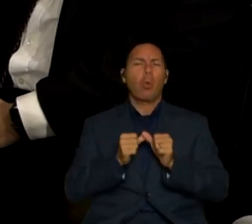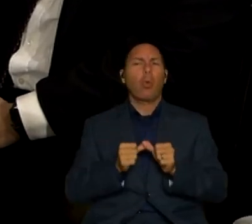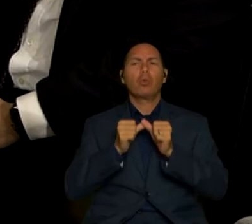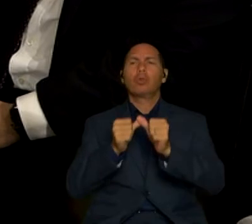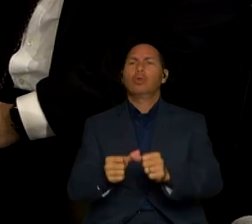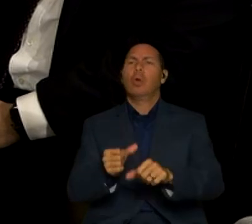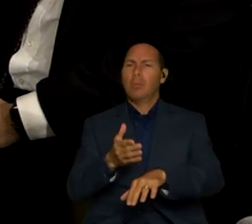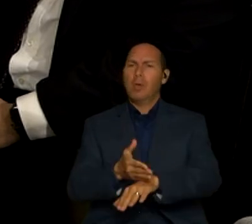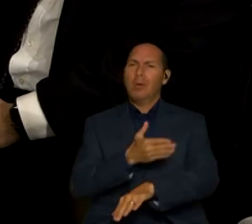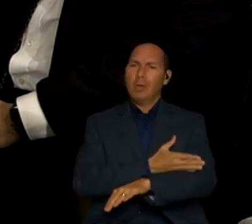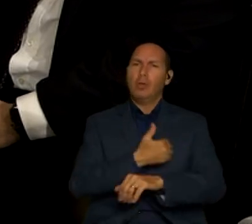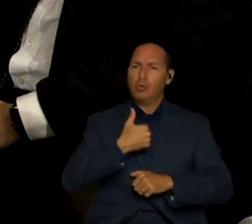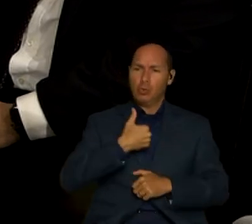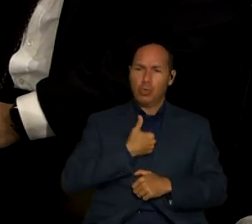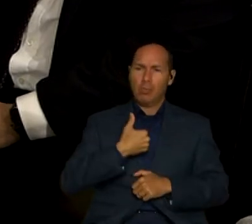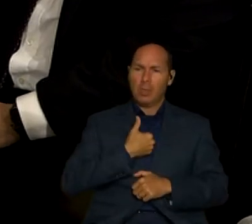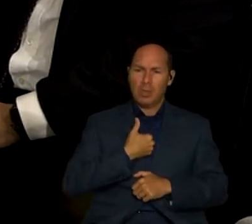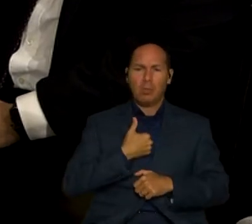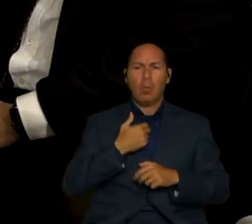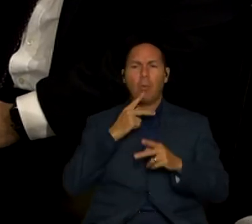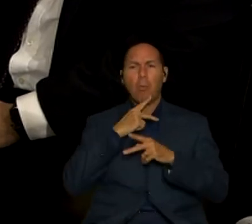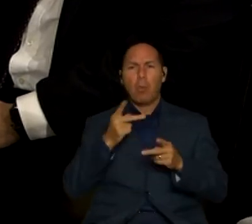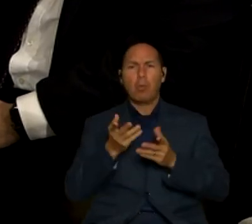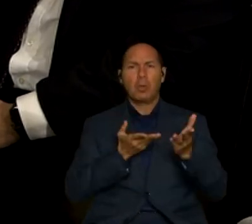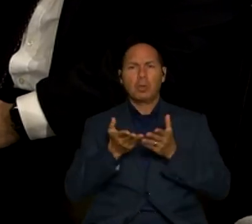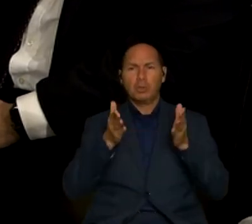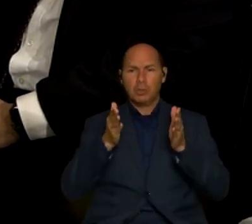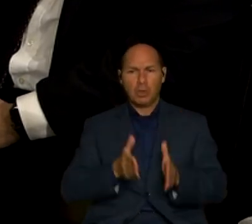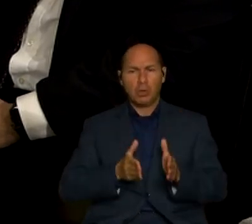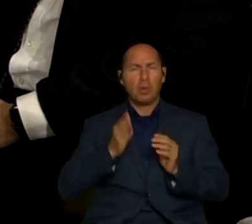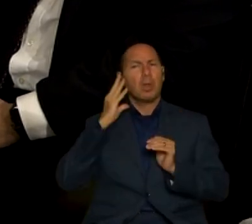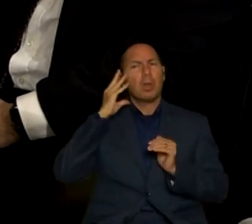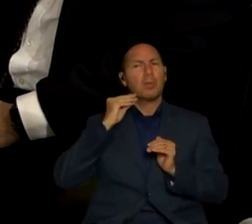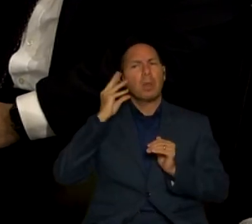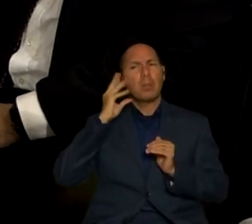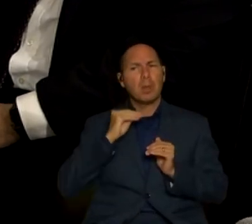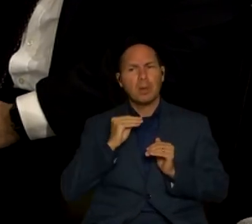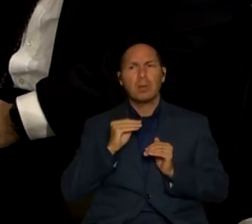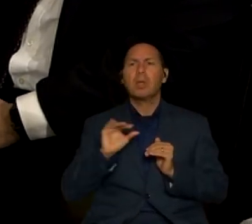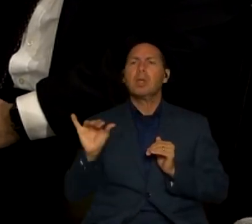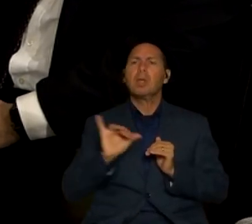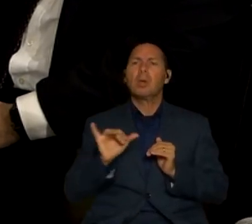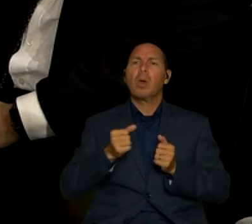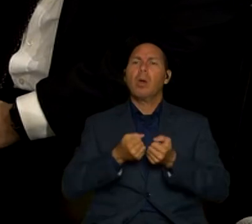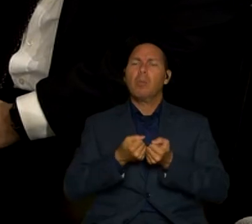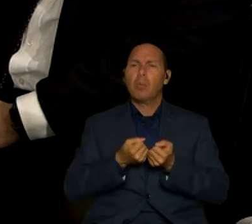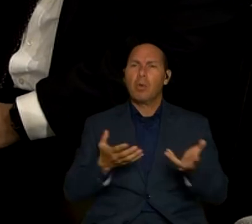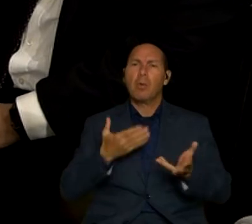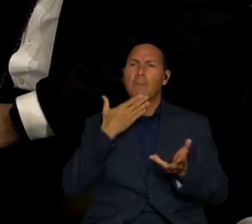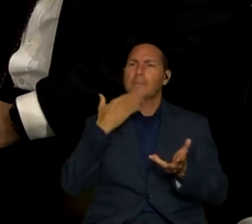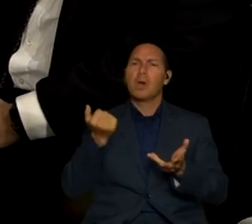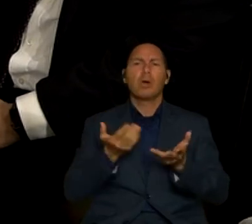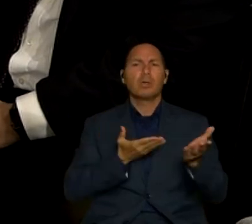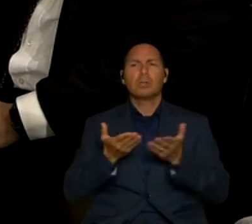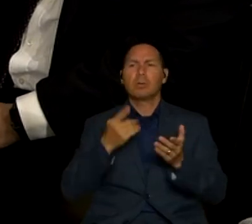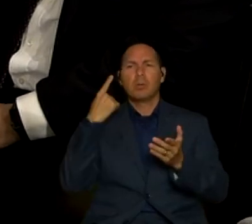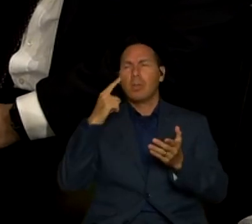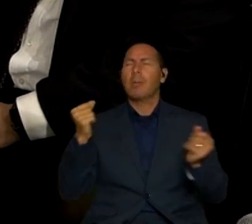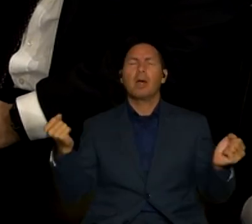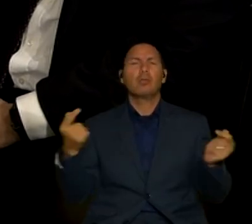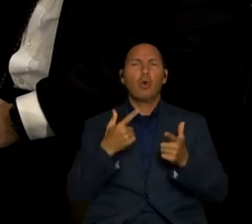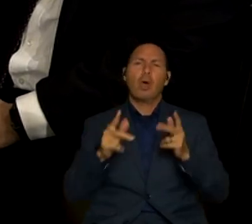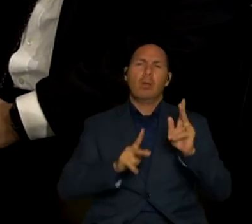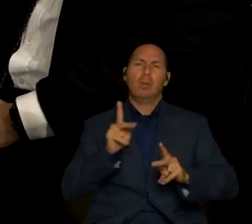improving our public servants' experience as a whole, and to in order to provide a better service to everybody here in Puerto